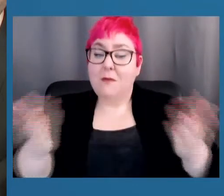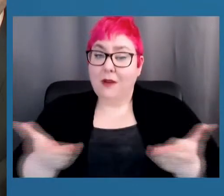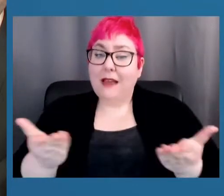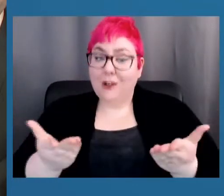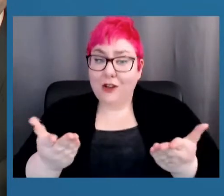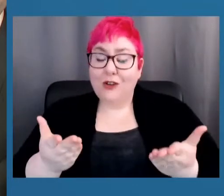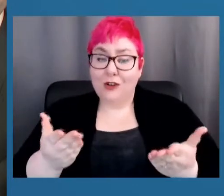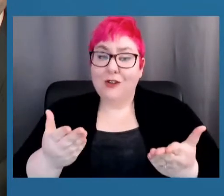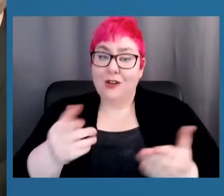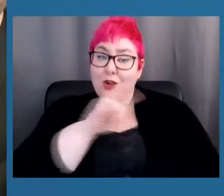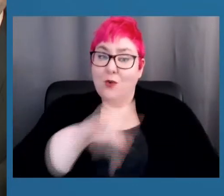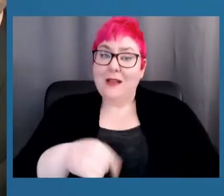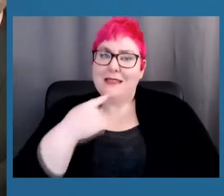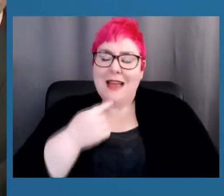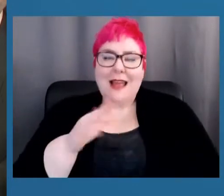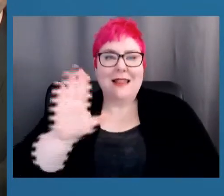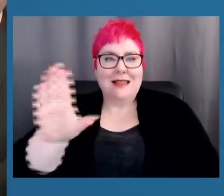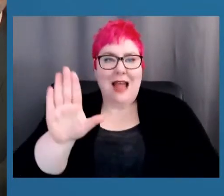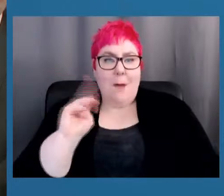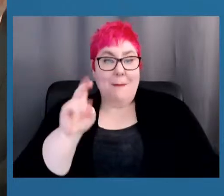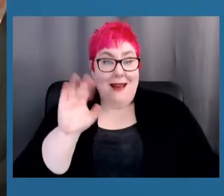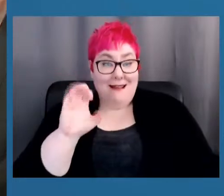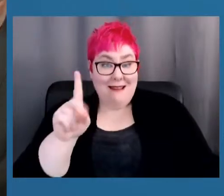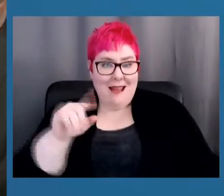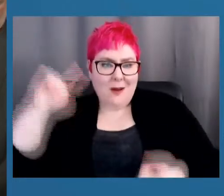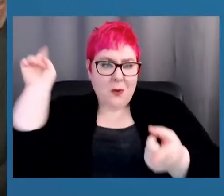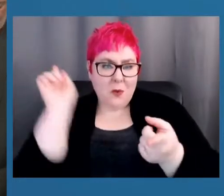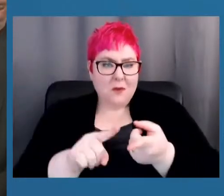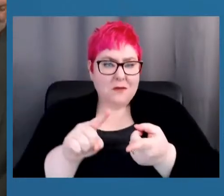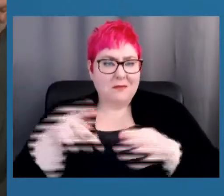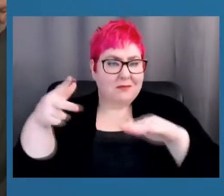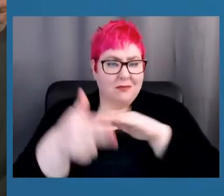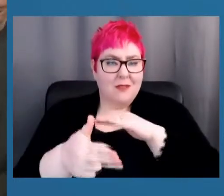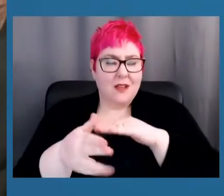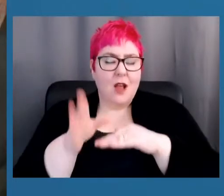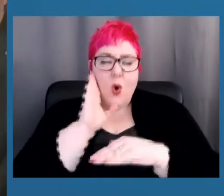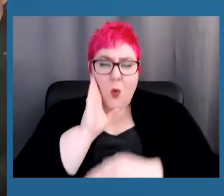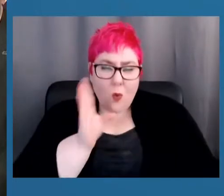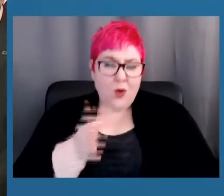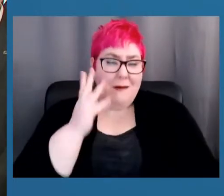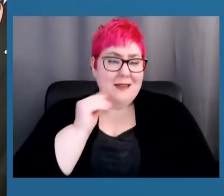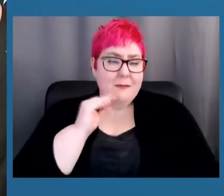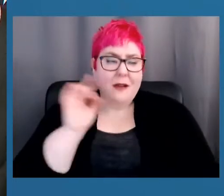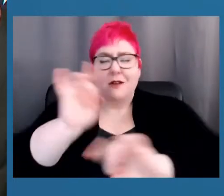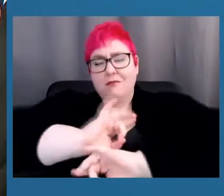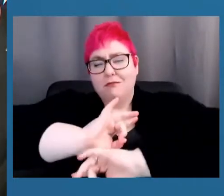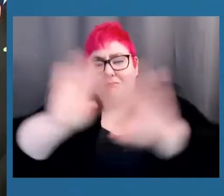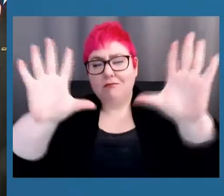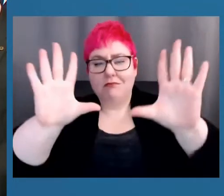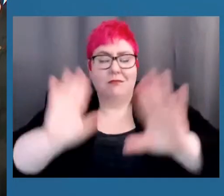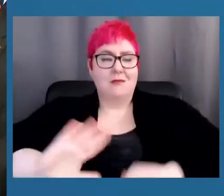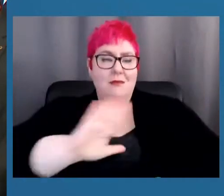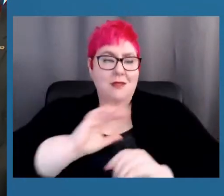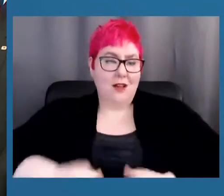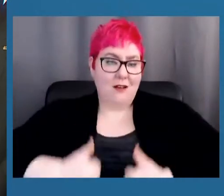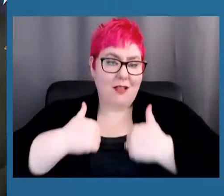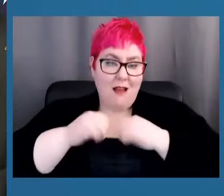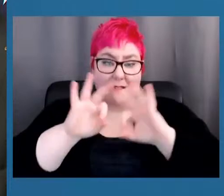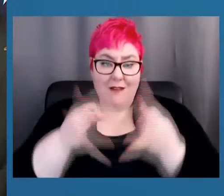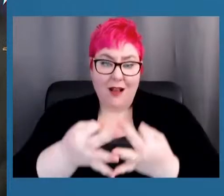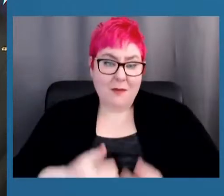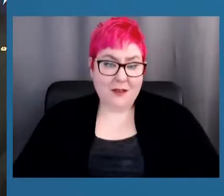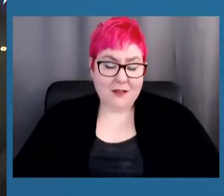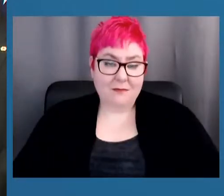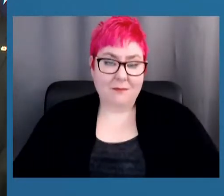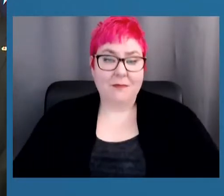that slashing their Medicaid benefits would devastate them and their families. One woman, for example, said she